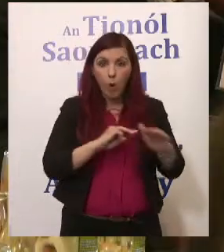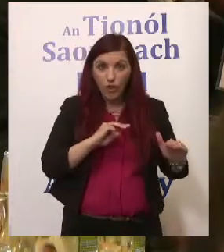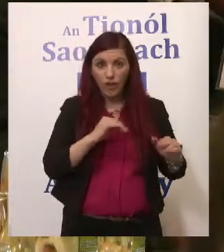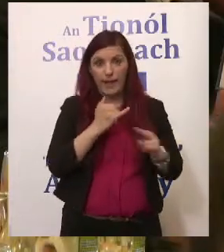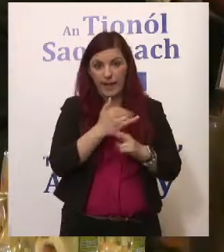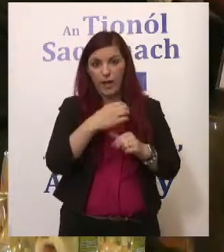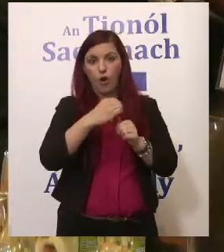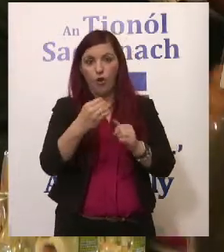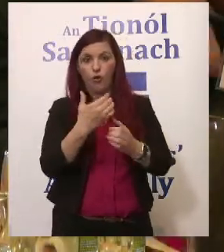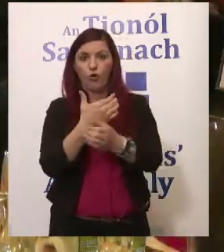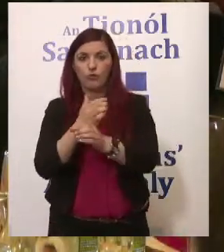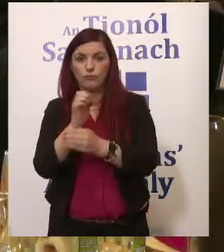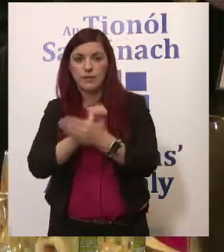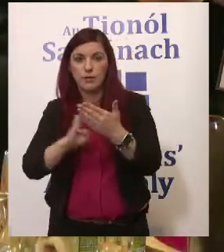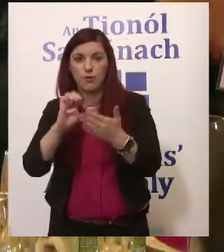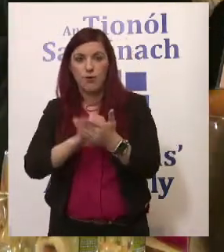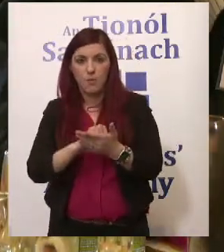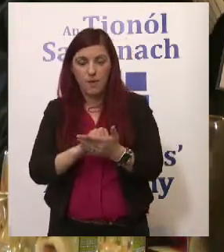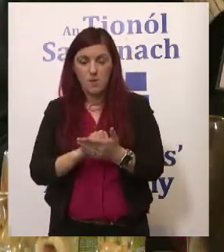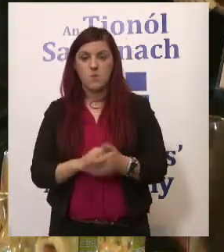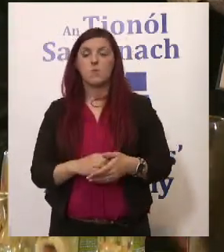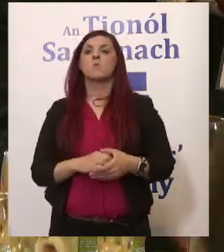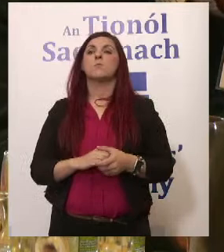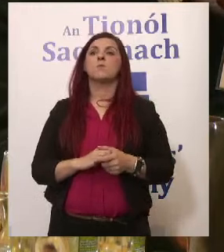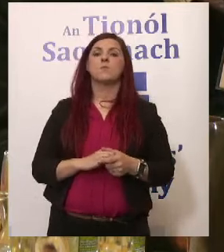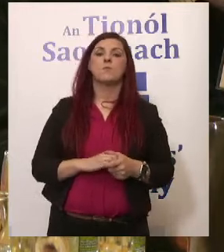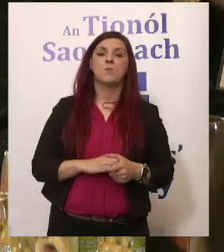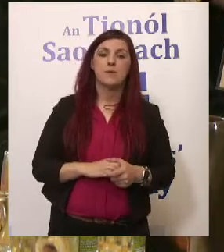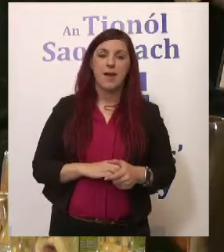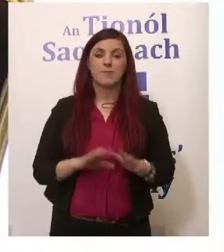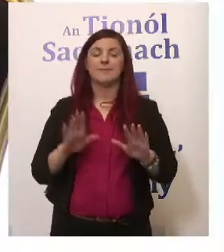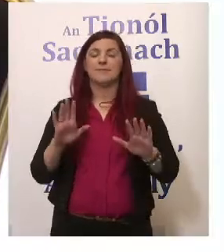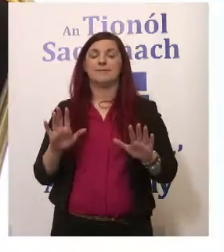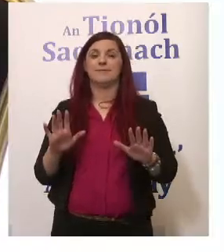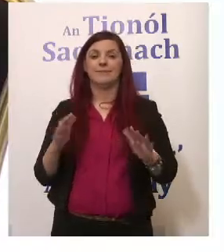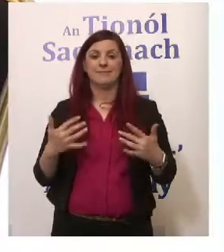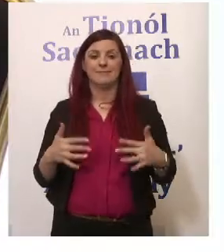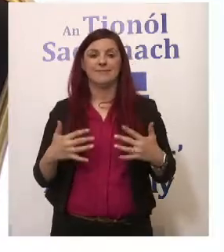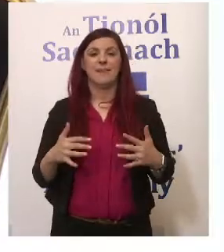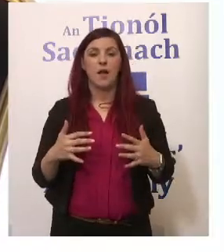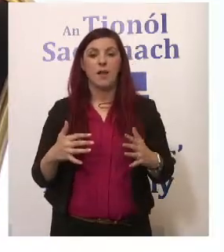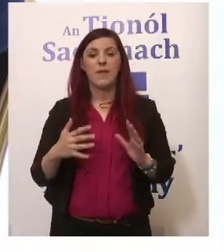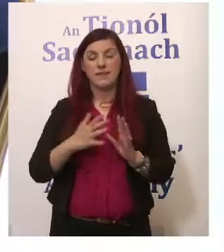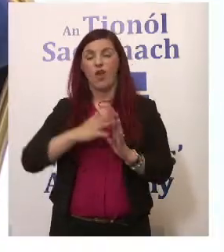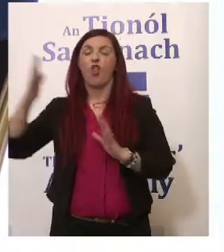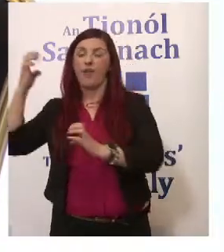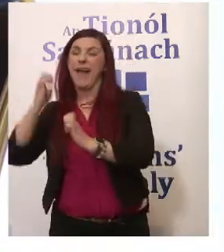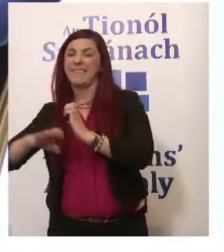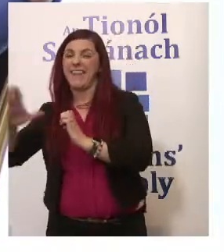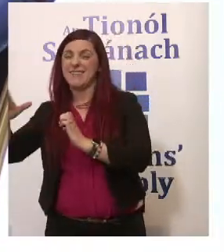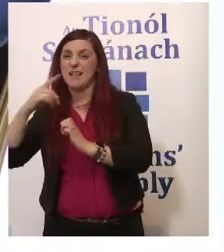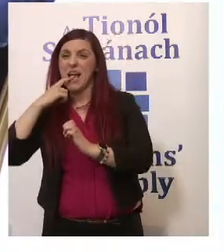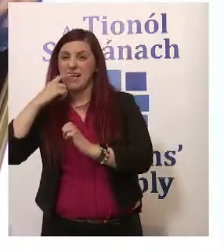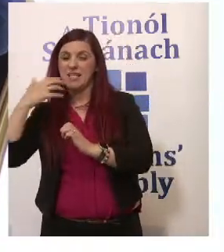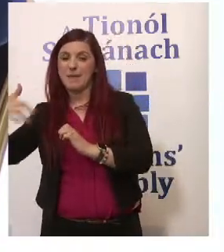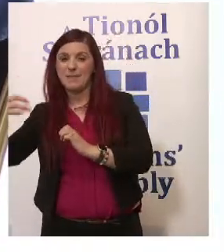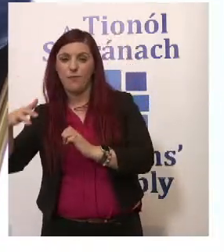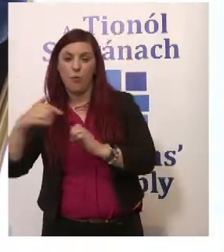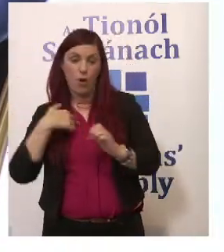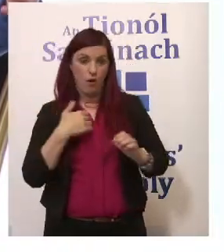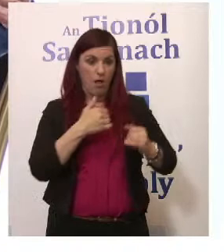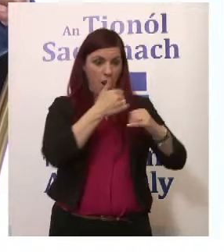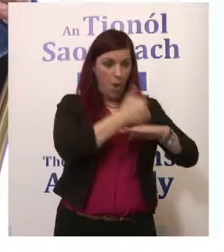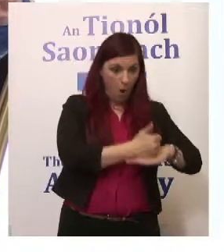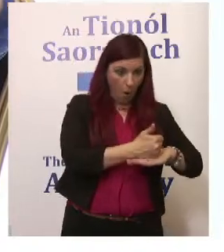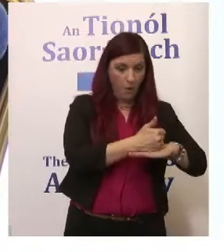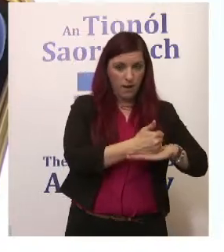number of other European countries. That would be at the upper end now, okay, so that's a spectrum. So we're on one end of the spectrum where it's